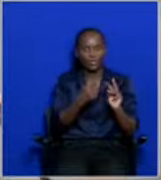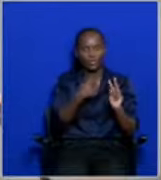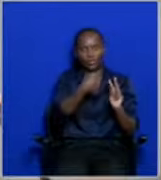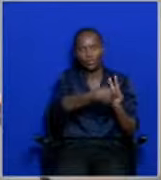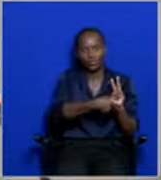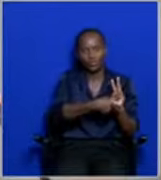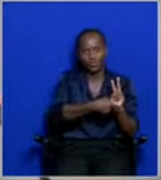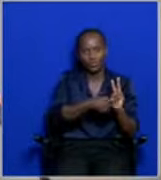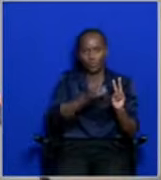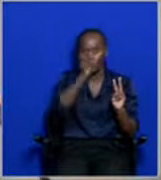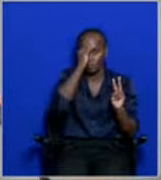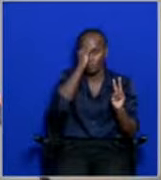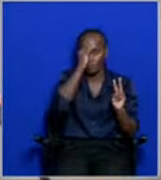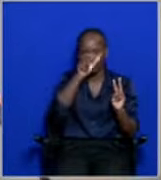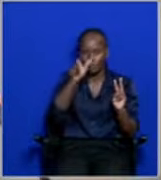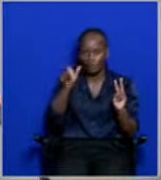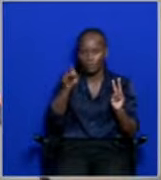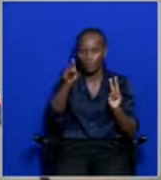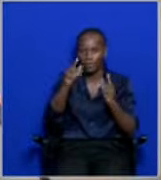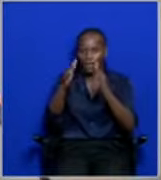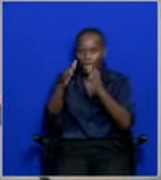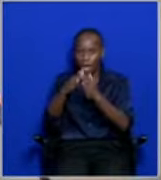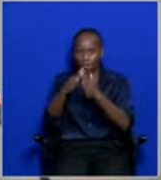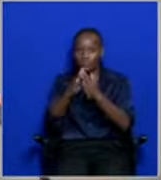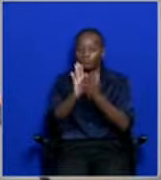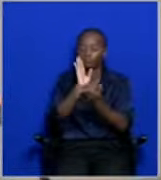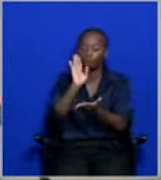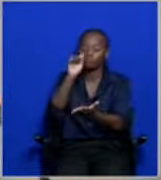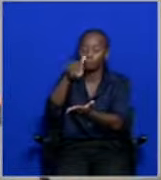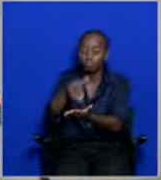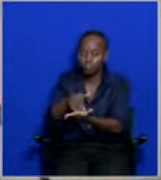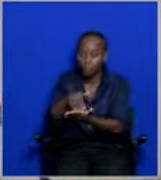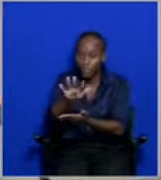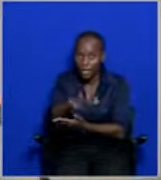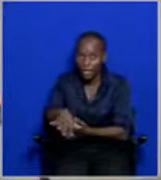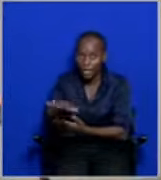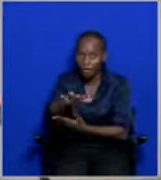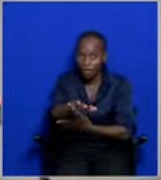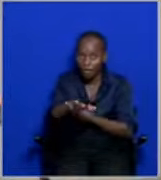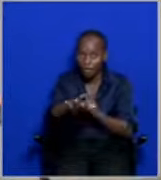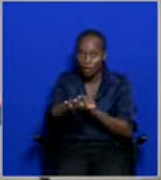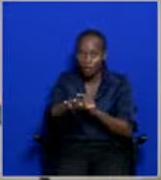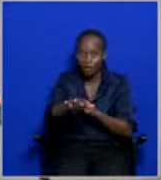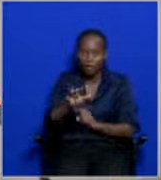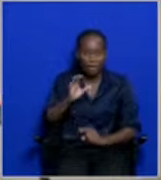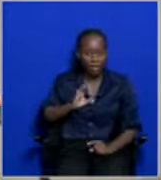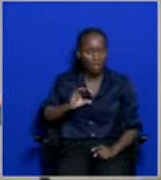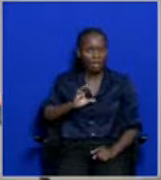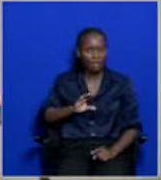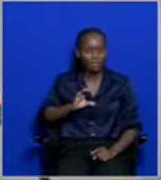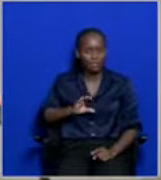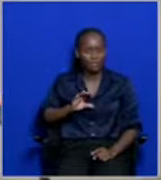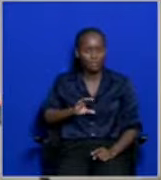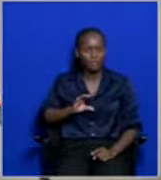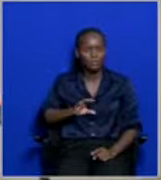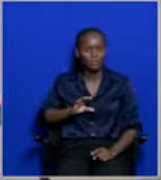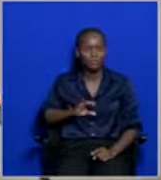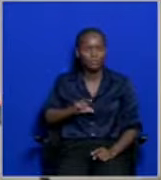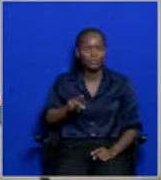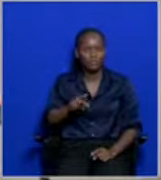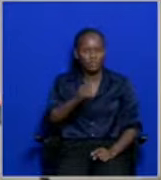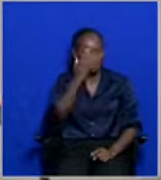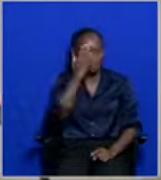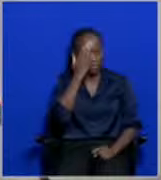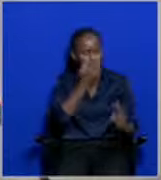residence of our client in Killarney, Johannesburg. Our client later learned that the 2 EMPD members are